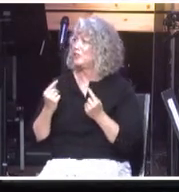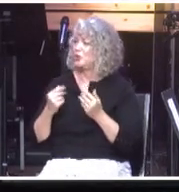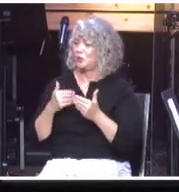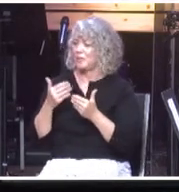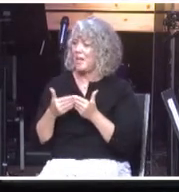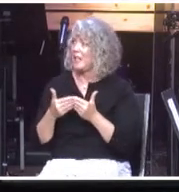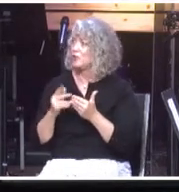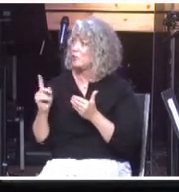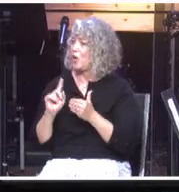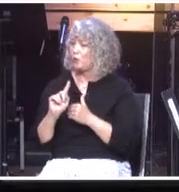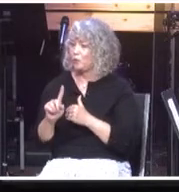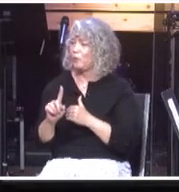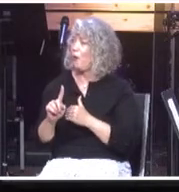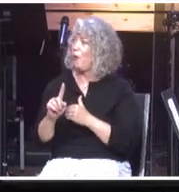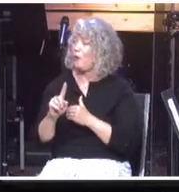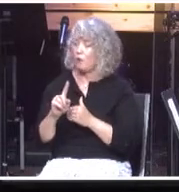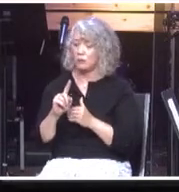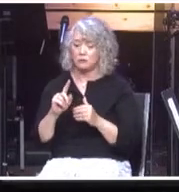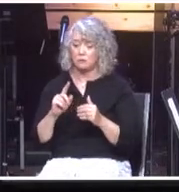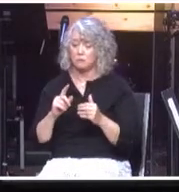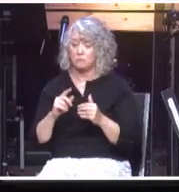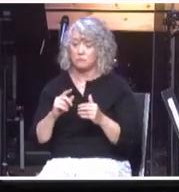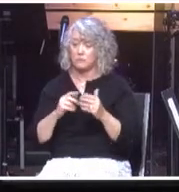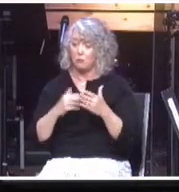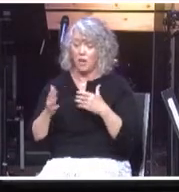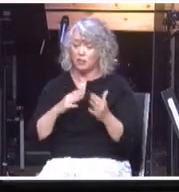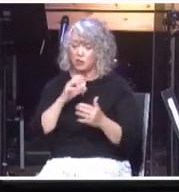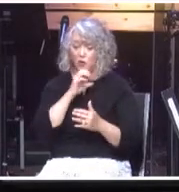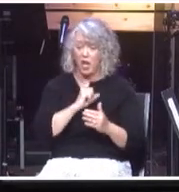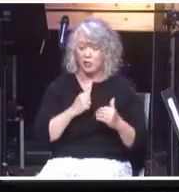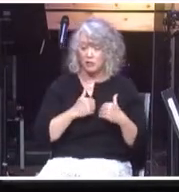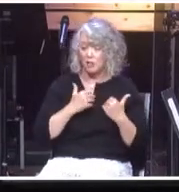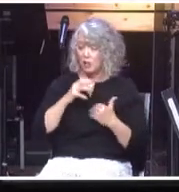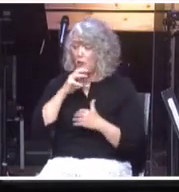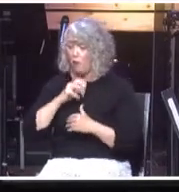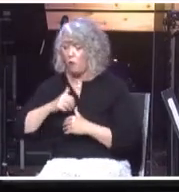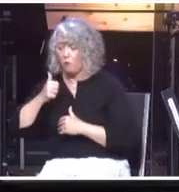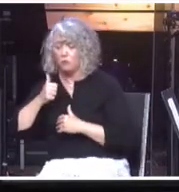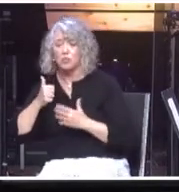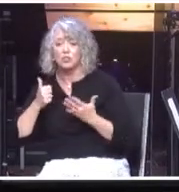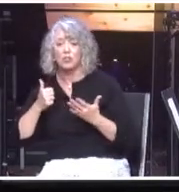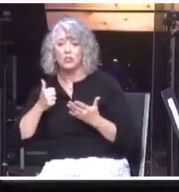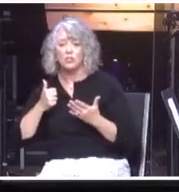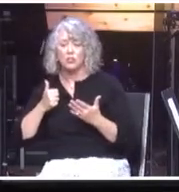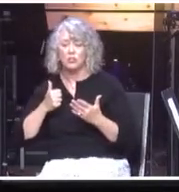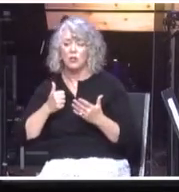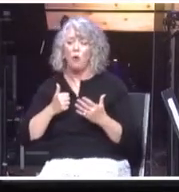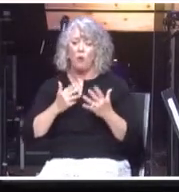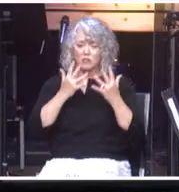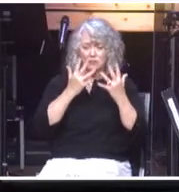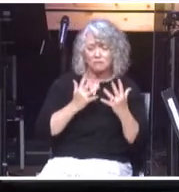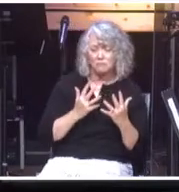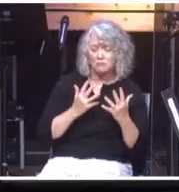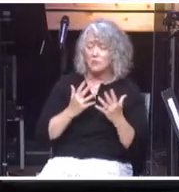in all seasons of our lives, whether those are seasons of darkness or perhaps seasons of sorrow.